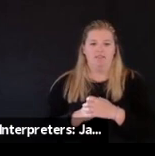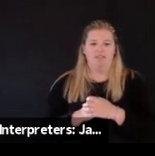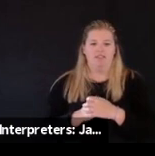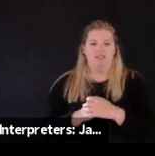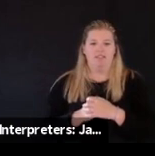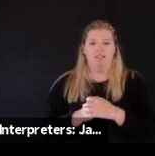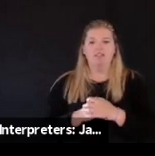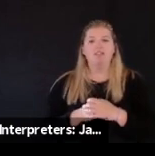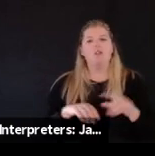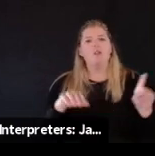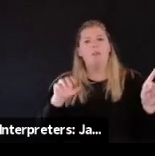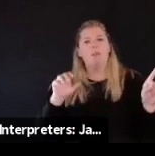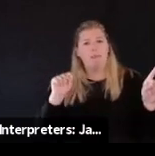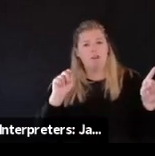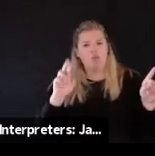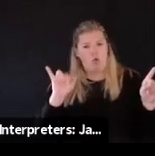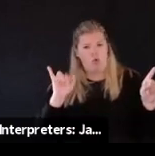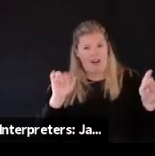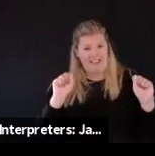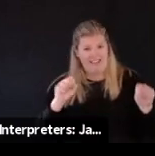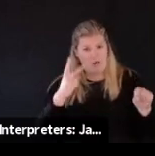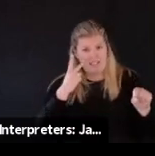And can folks see my screen?